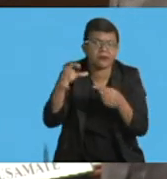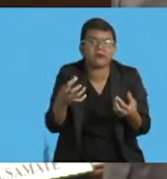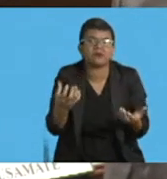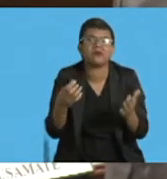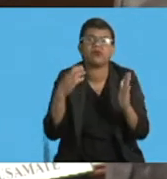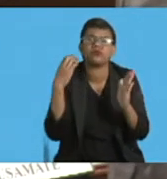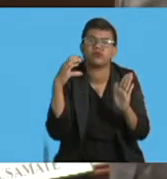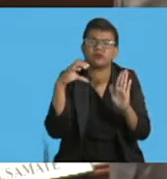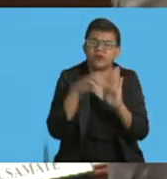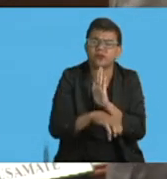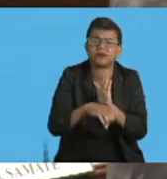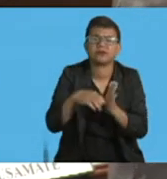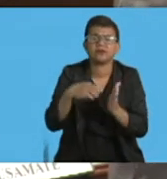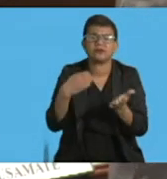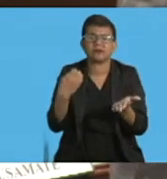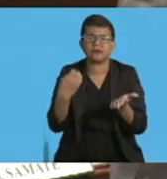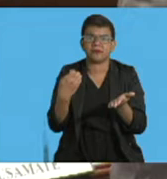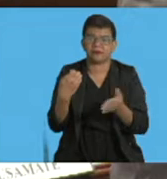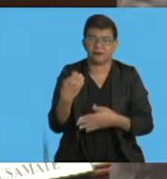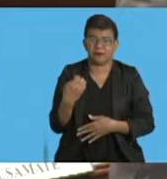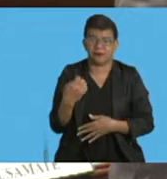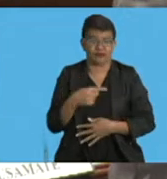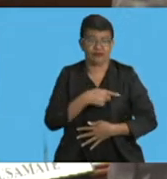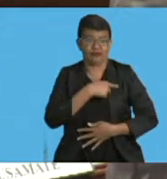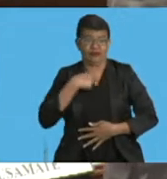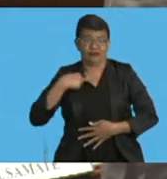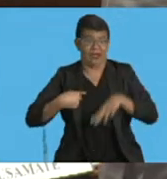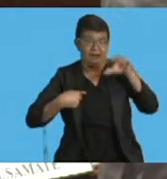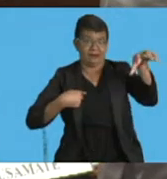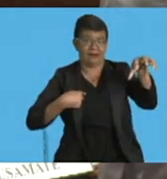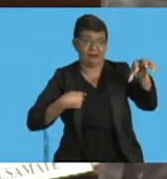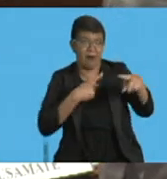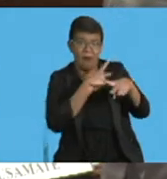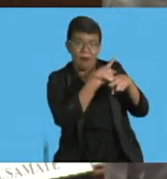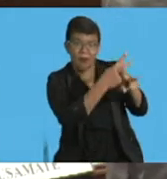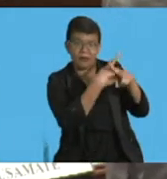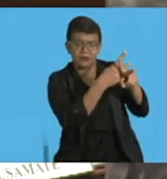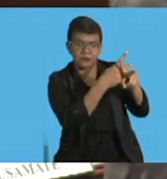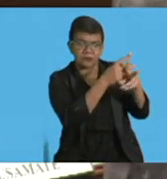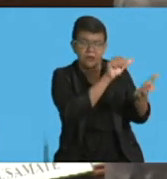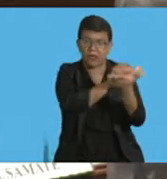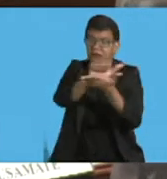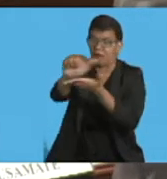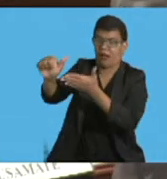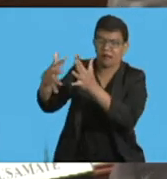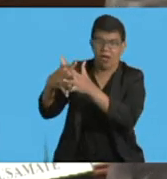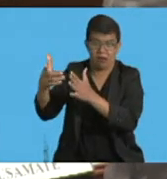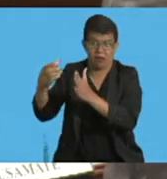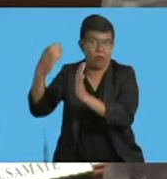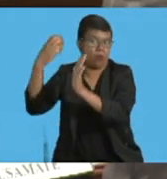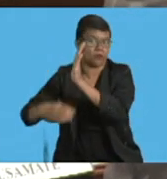of intermediate and finished goods. Currently, Mr. Speaker, sir, the total value of US tariffs applied to Chinese goods is